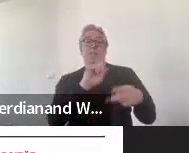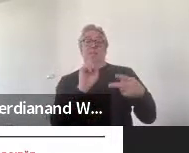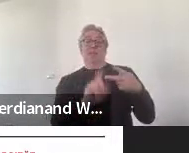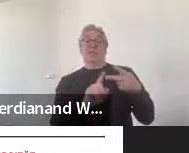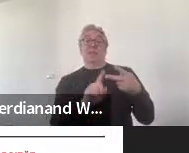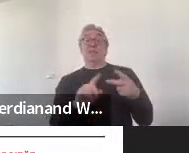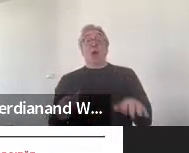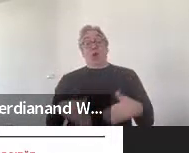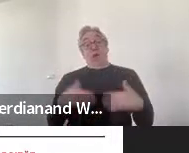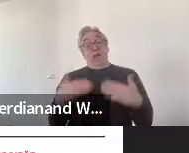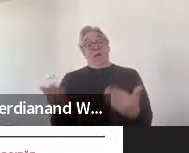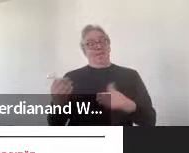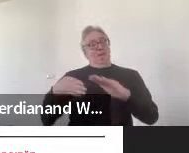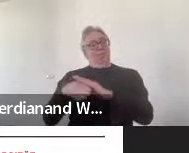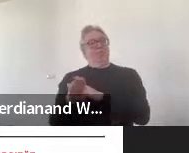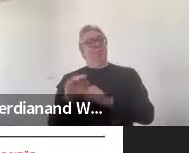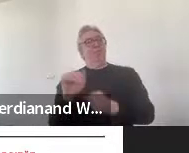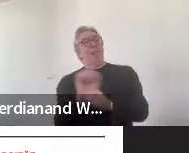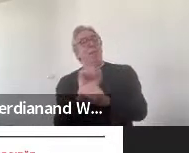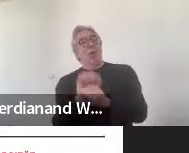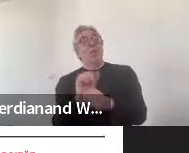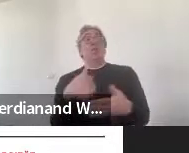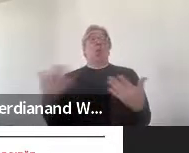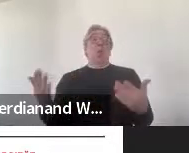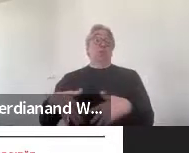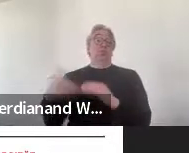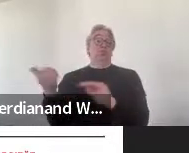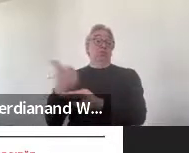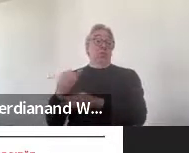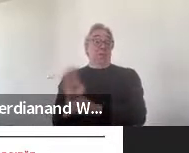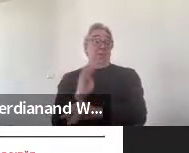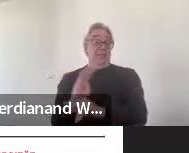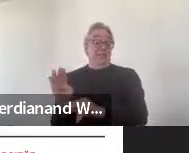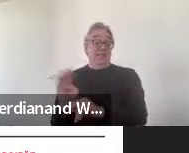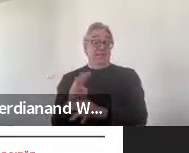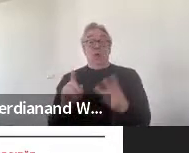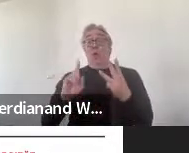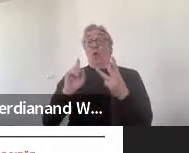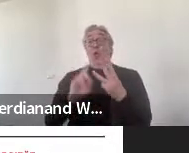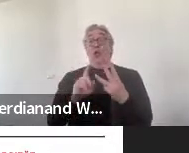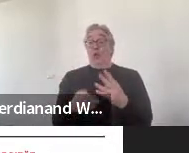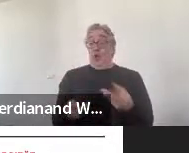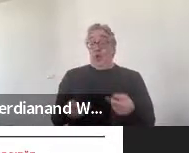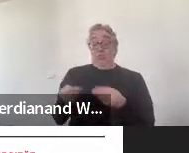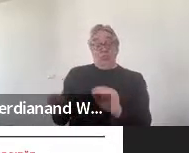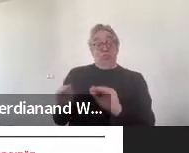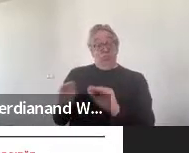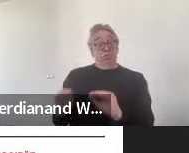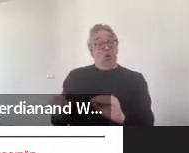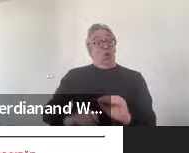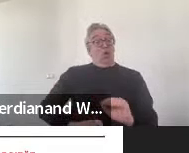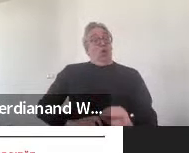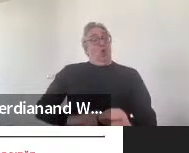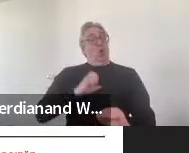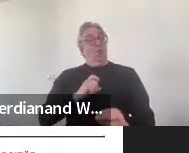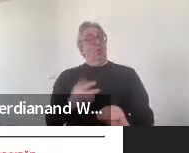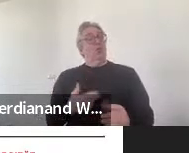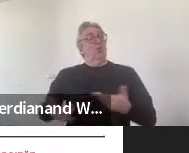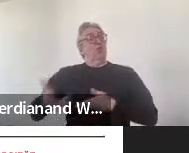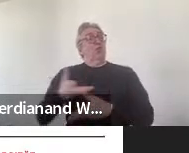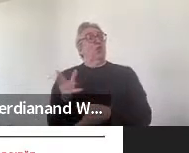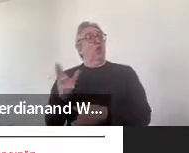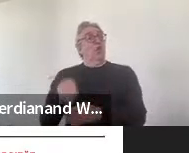access to employment and entrepreneurship. Third, enhancing confidence and building social inclusion. And fourth,